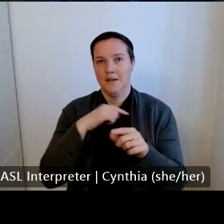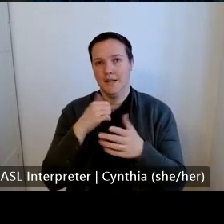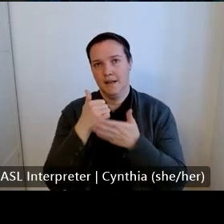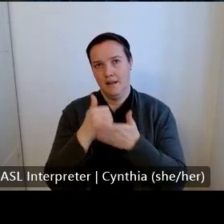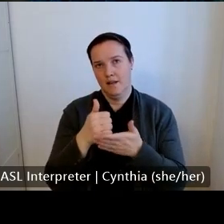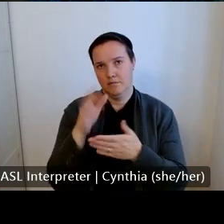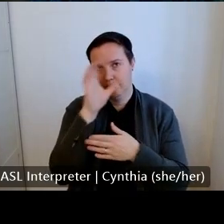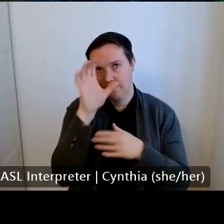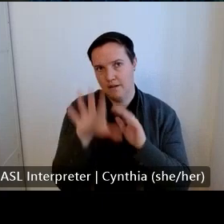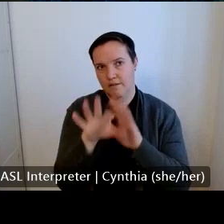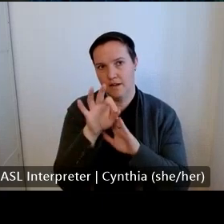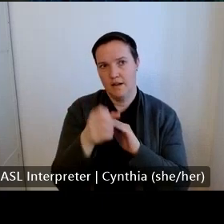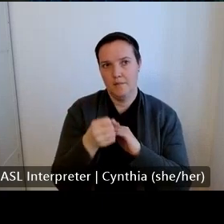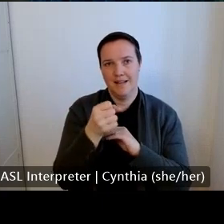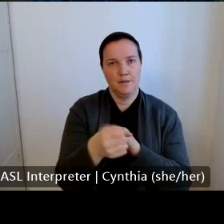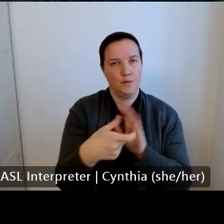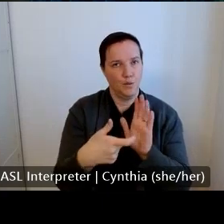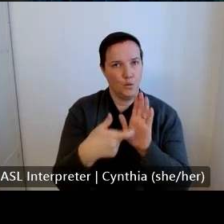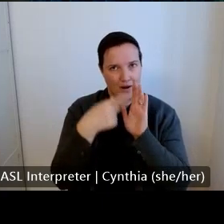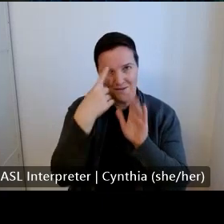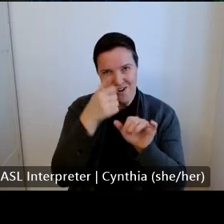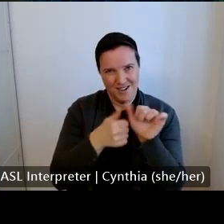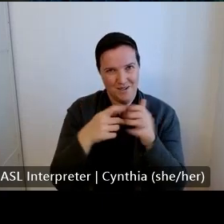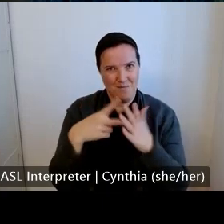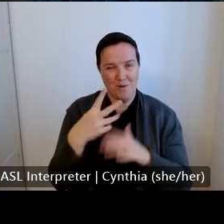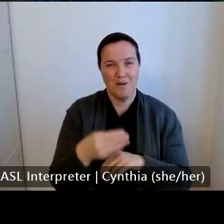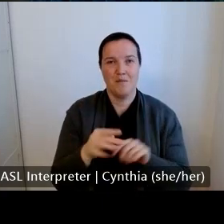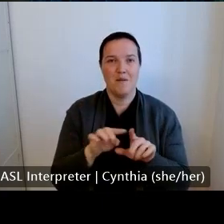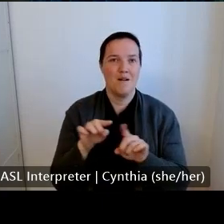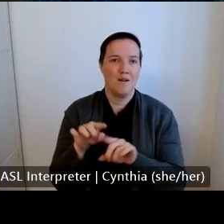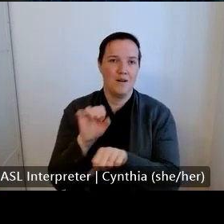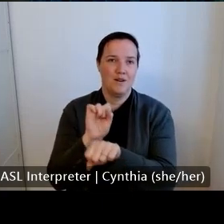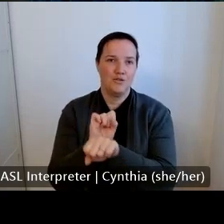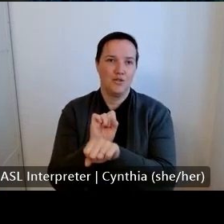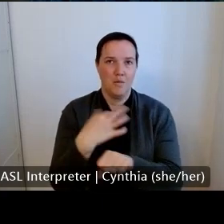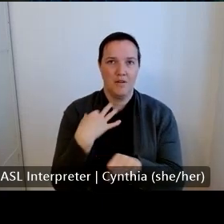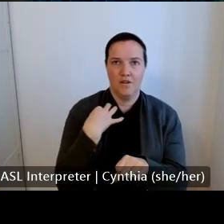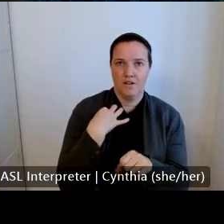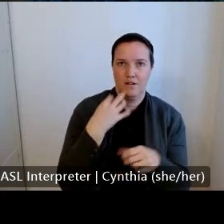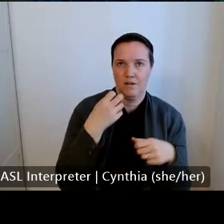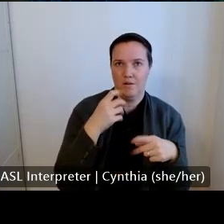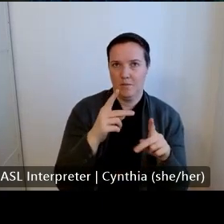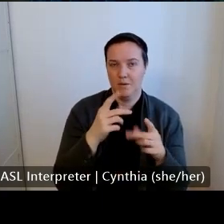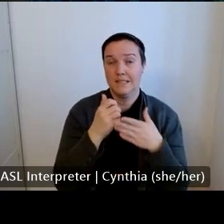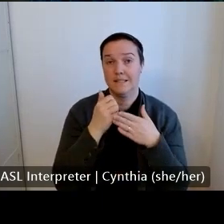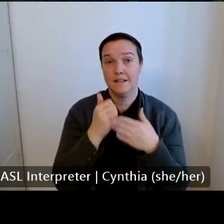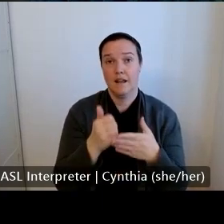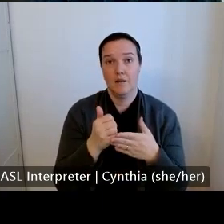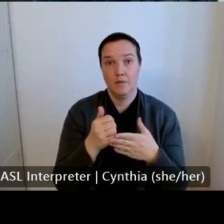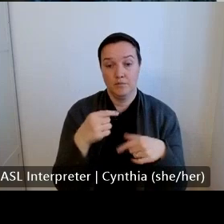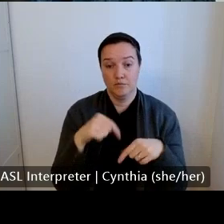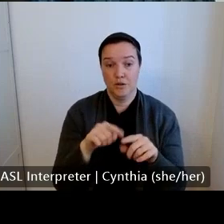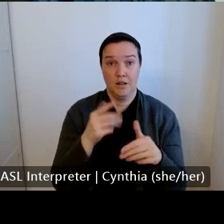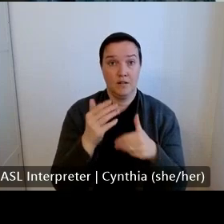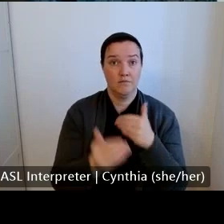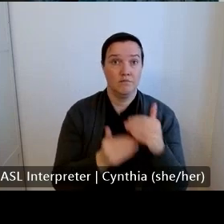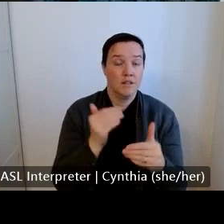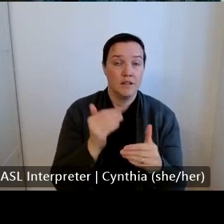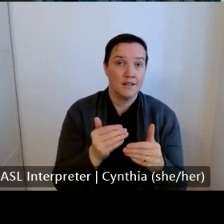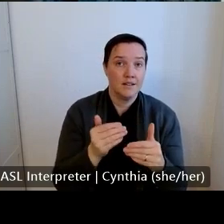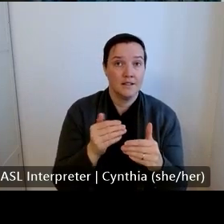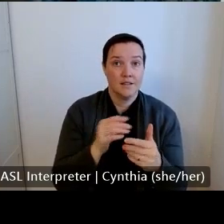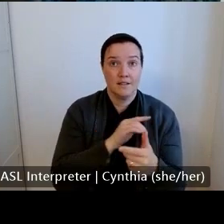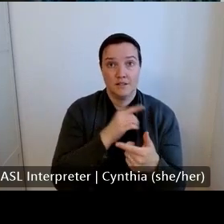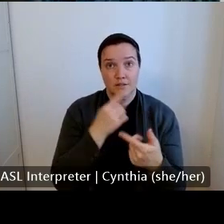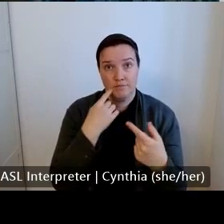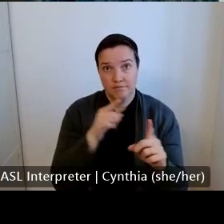is mandatory for each of your programs, as well as job and volunteer opportunities to help you along to get to your career